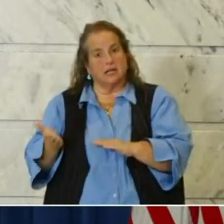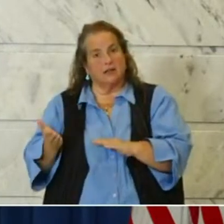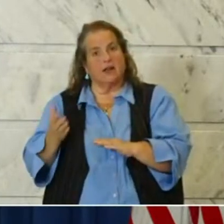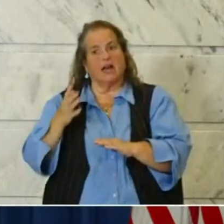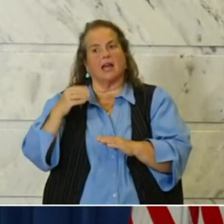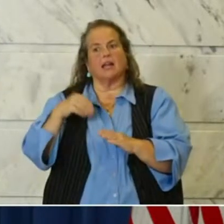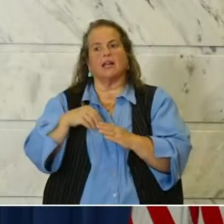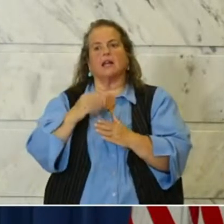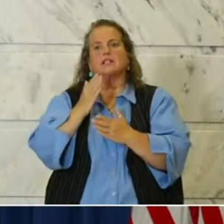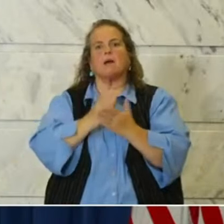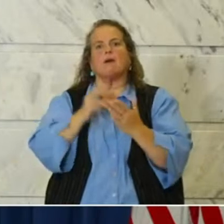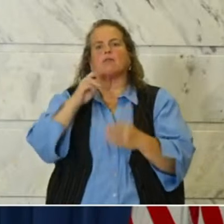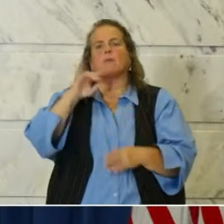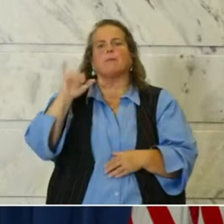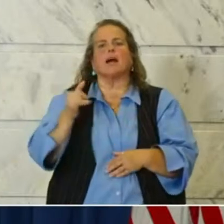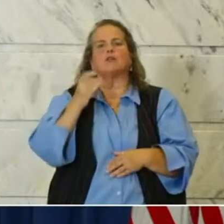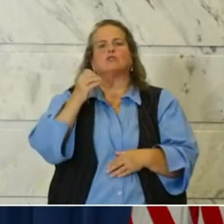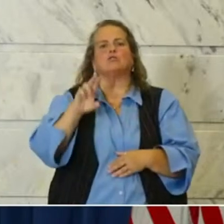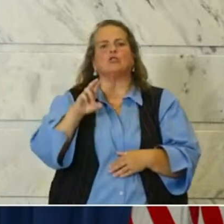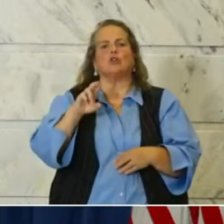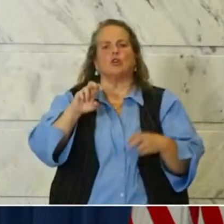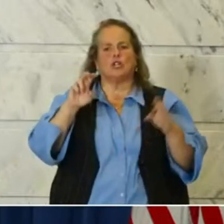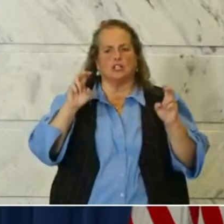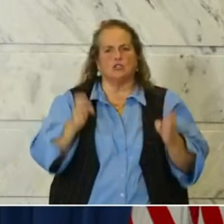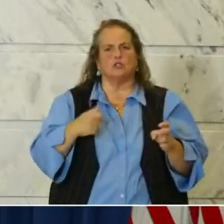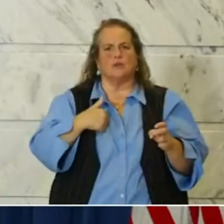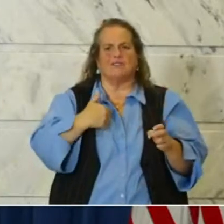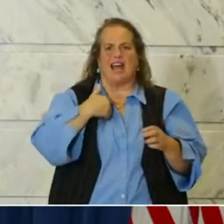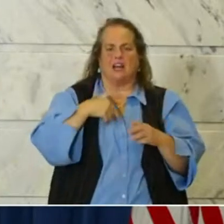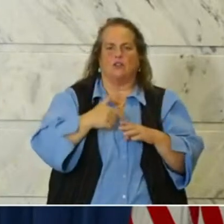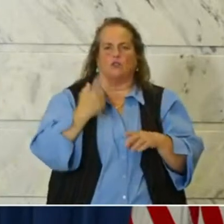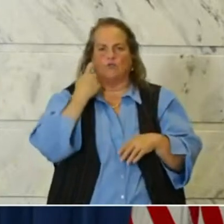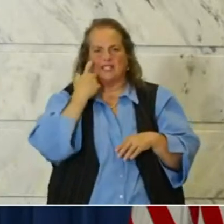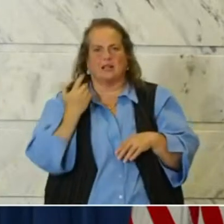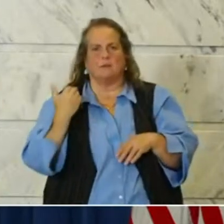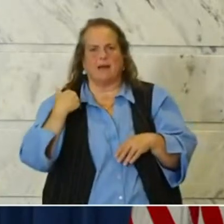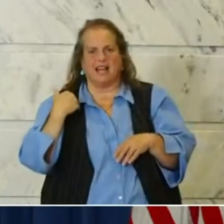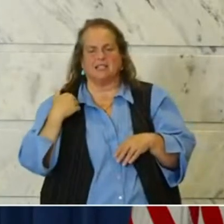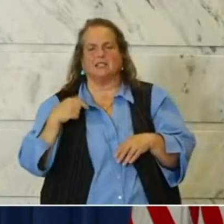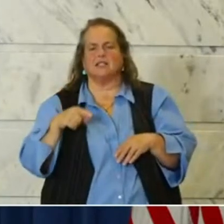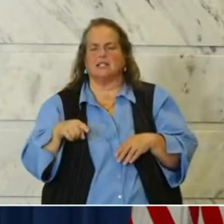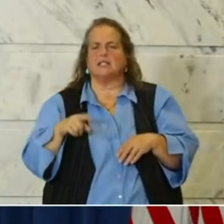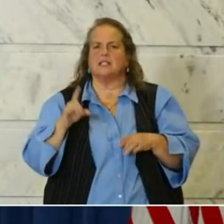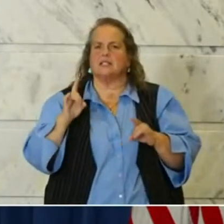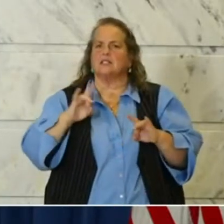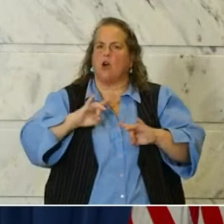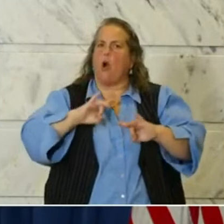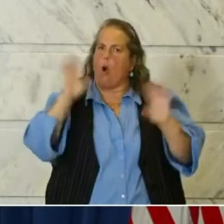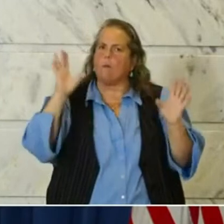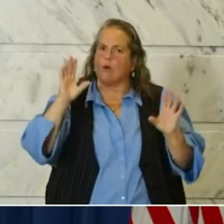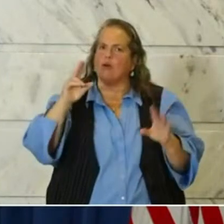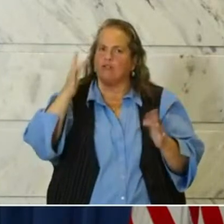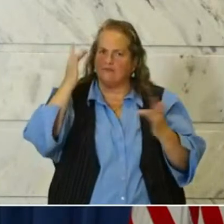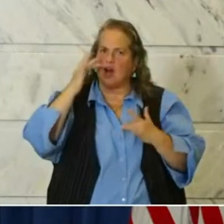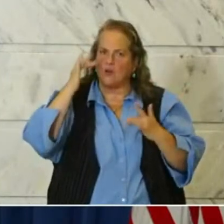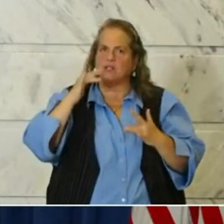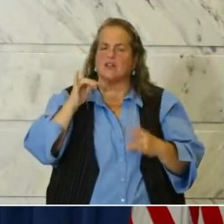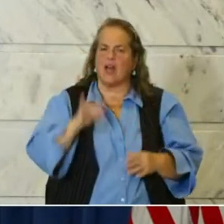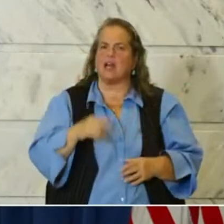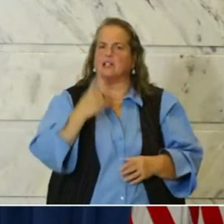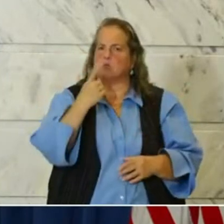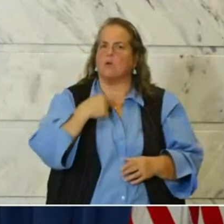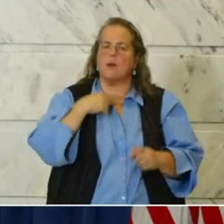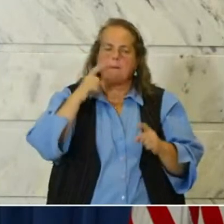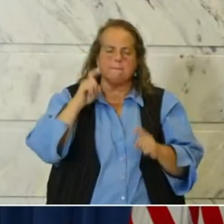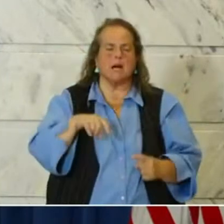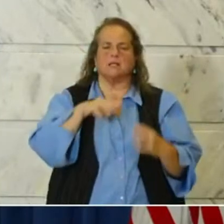some of the major conflicts that we've had, at least in the recent past. This is a devastating virus. It's one that we've got to